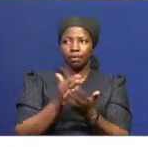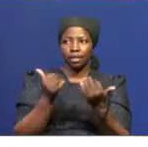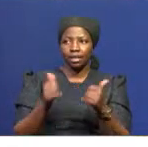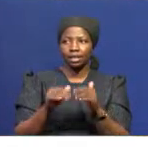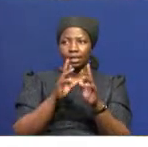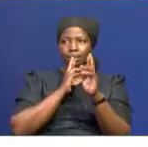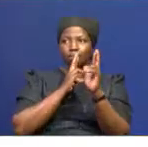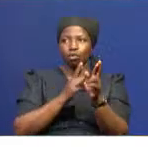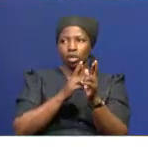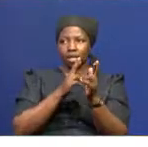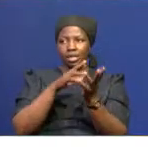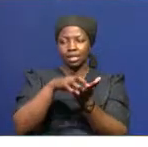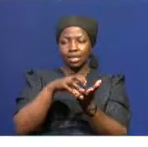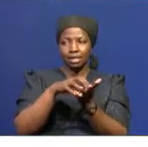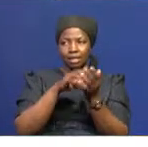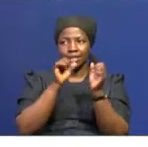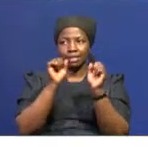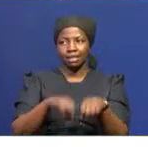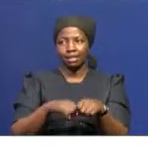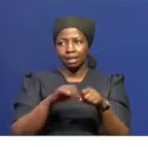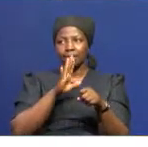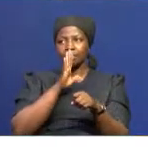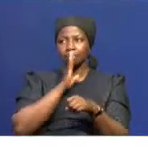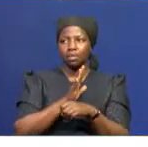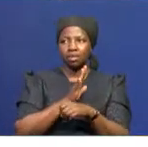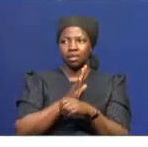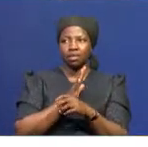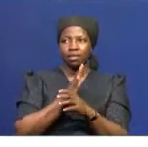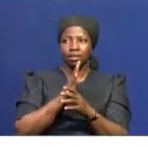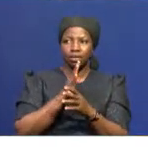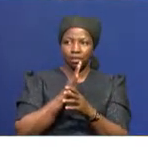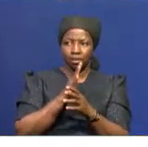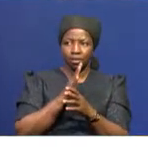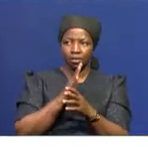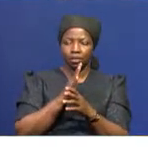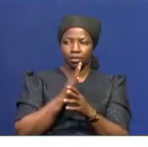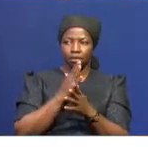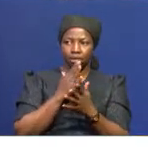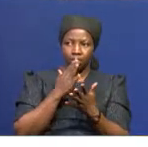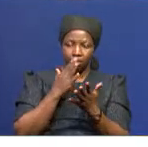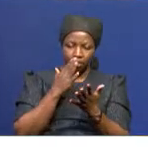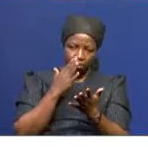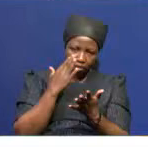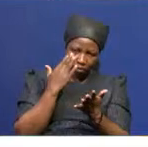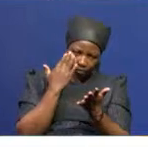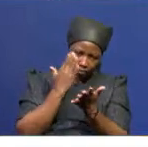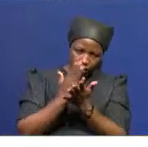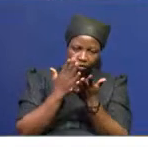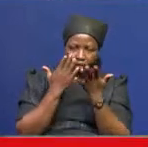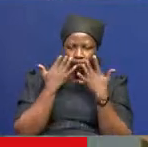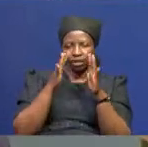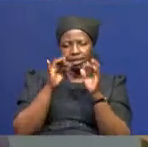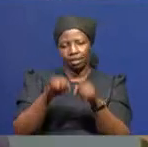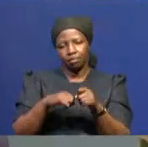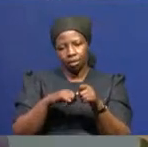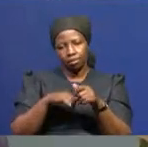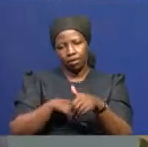reported incident can be tamper-proof. It can also be tracked to ensure